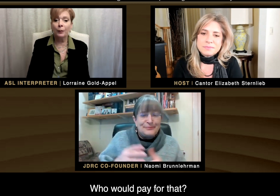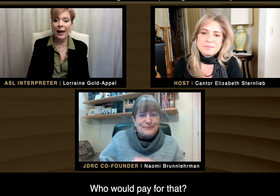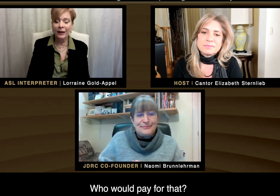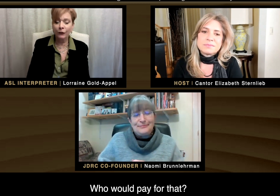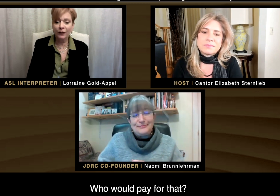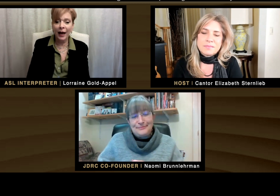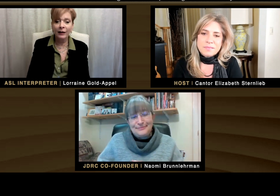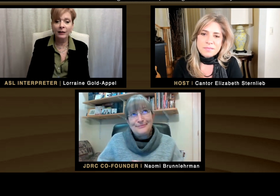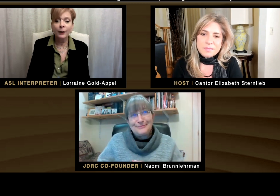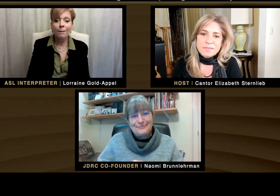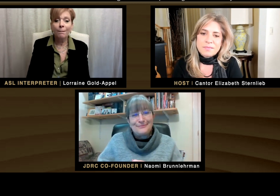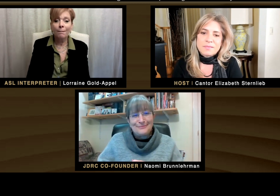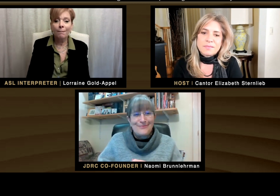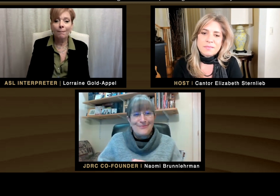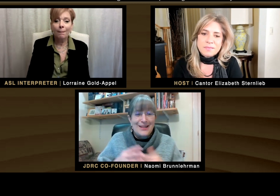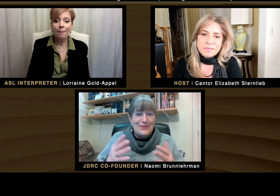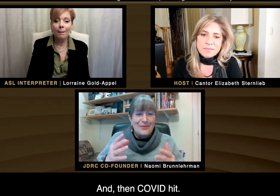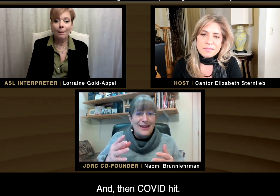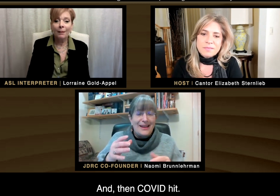Who would pay for that?